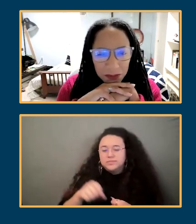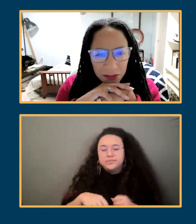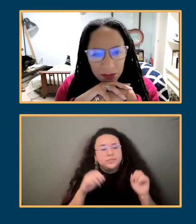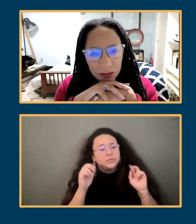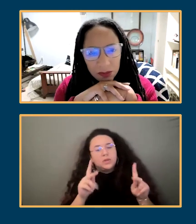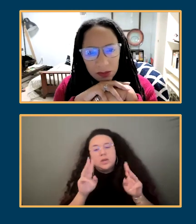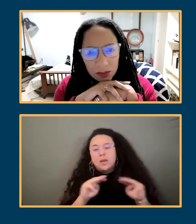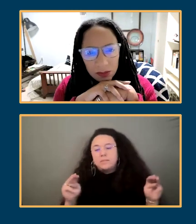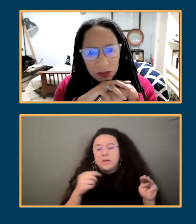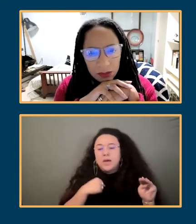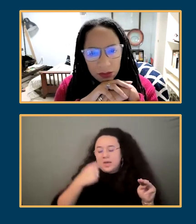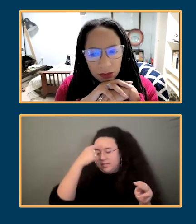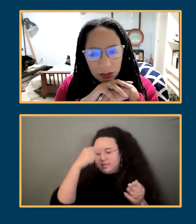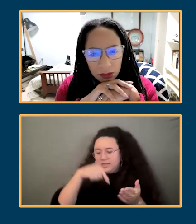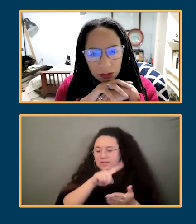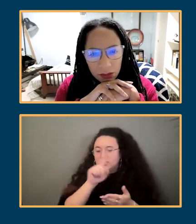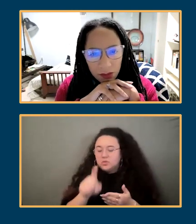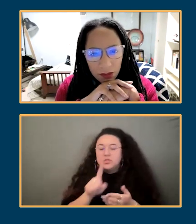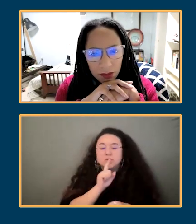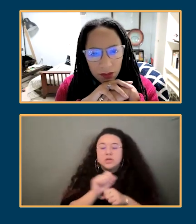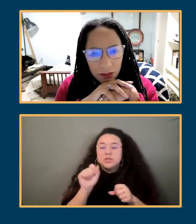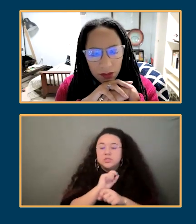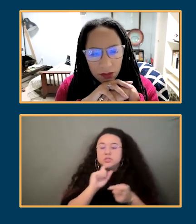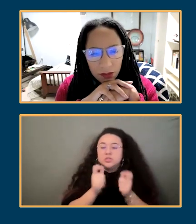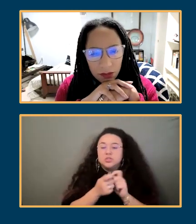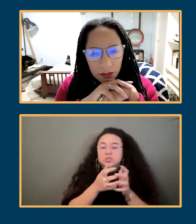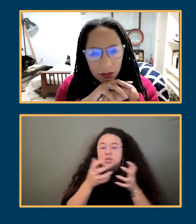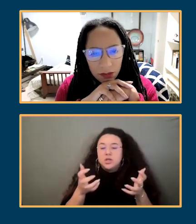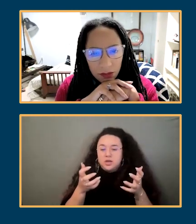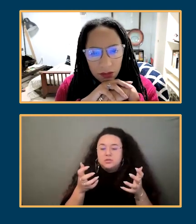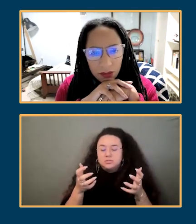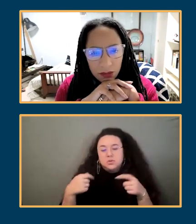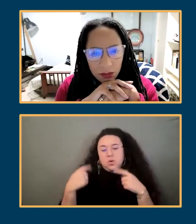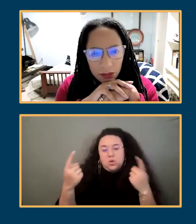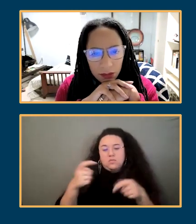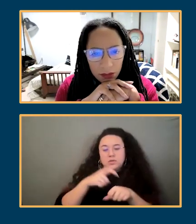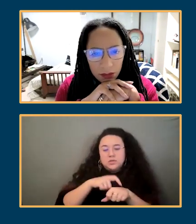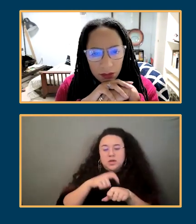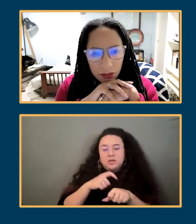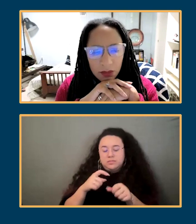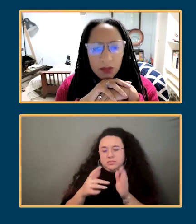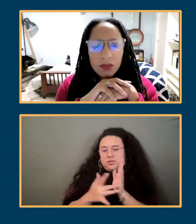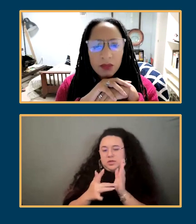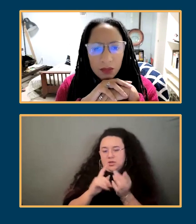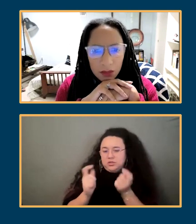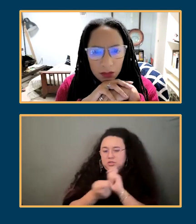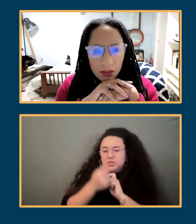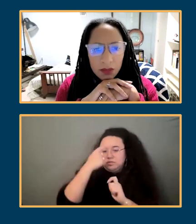I believe this question really has actually changed a lot over time as technology has changed.